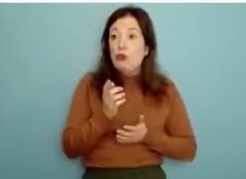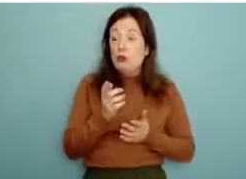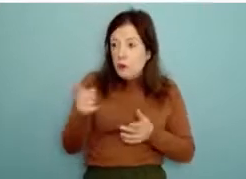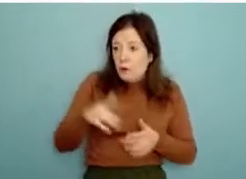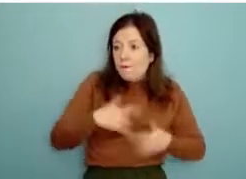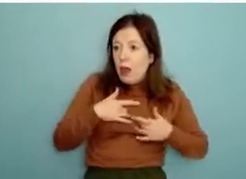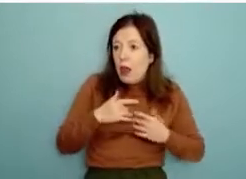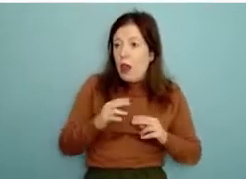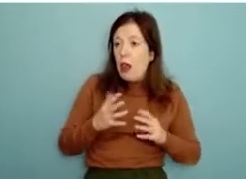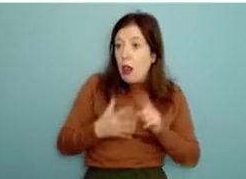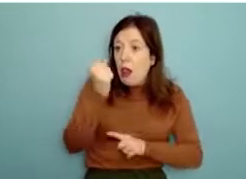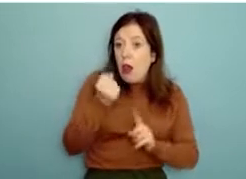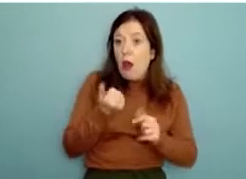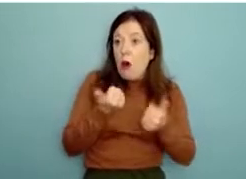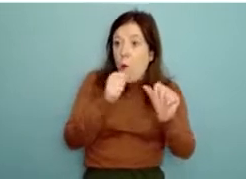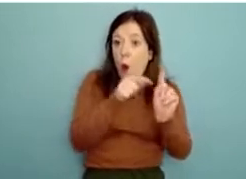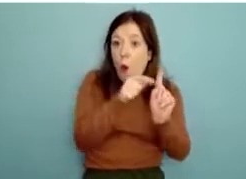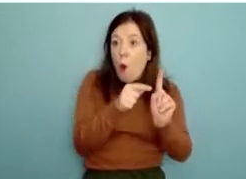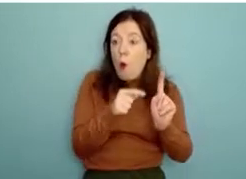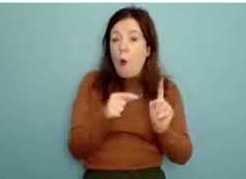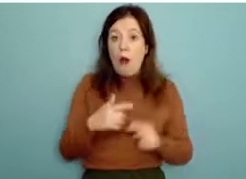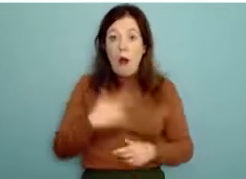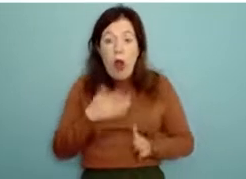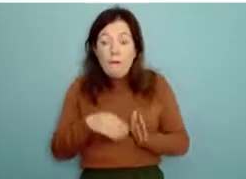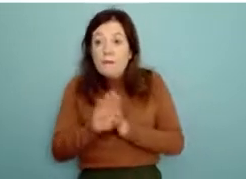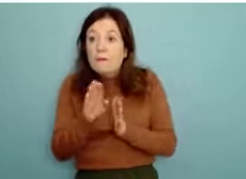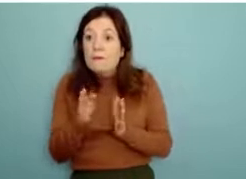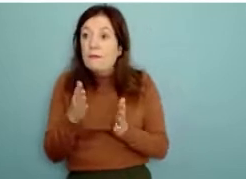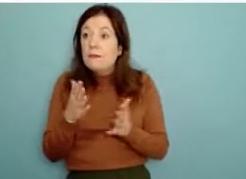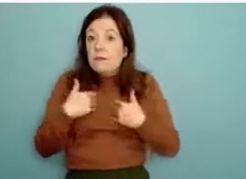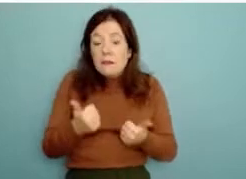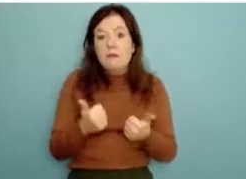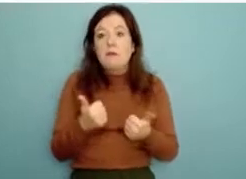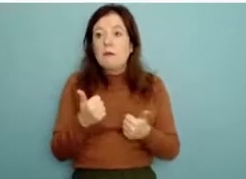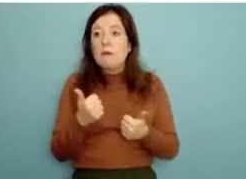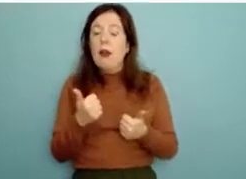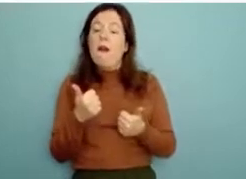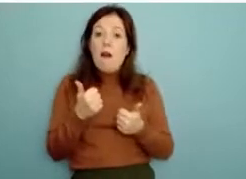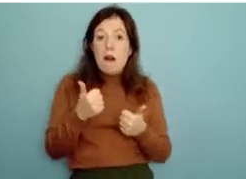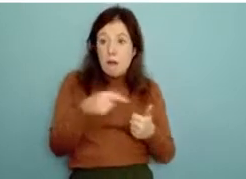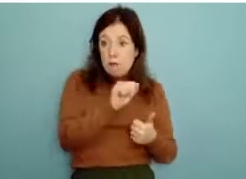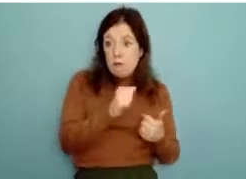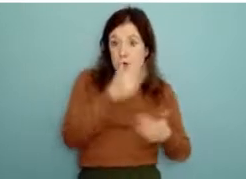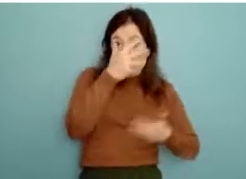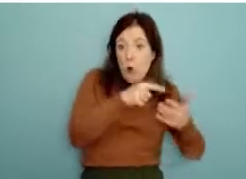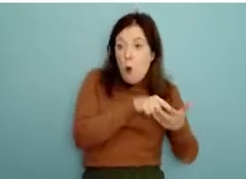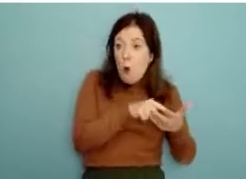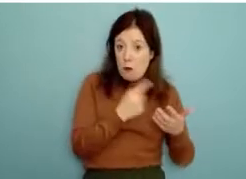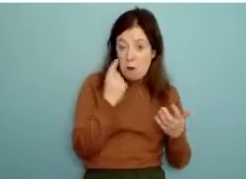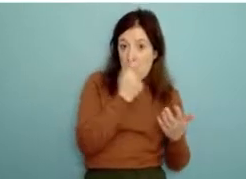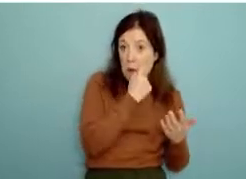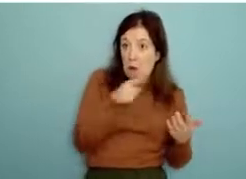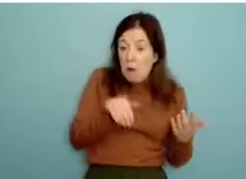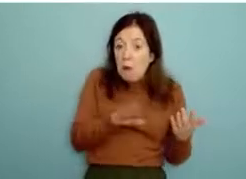that it's improved my life and improved those scores, explain that. Feel free to then say that it has